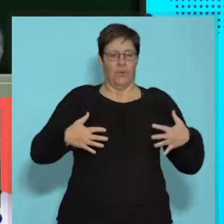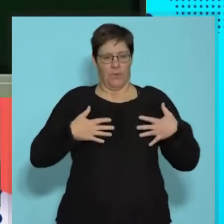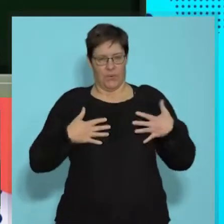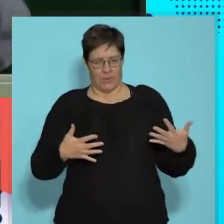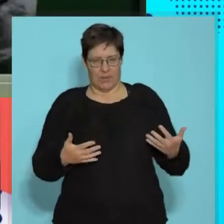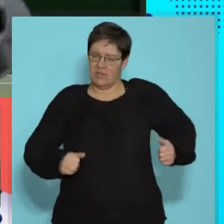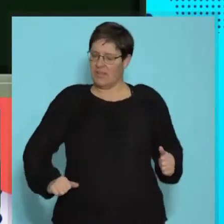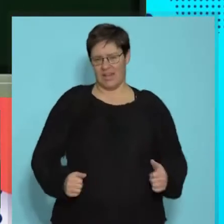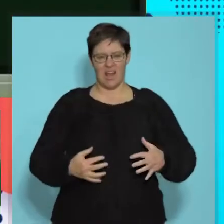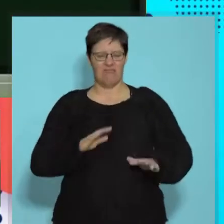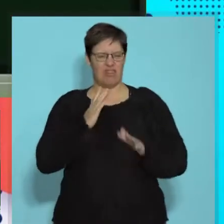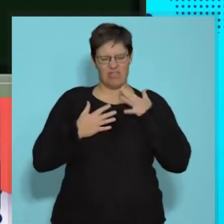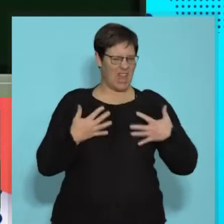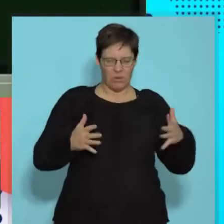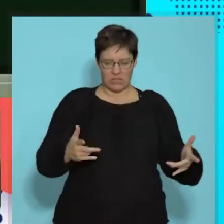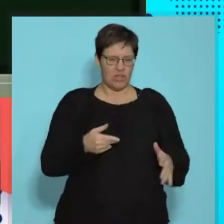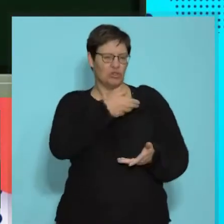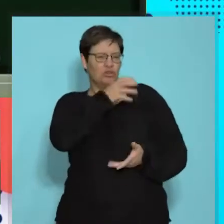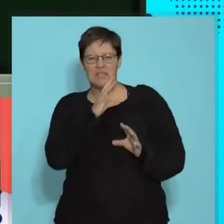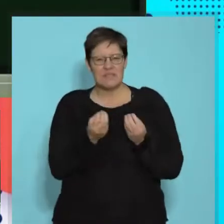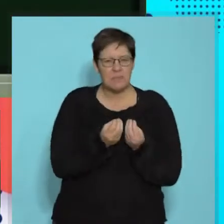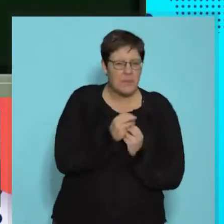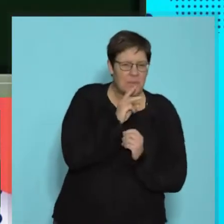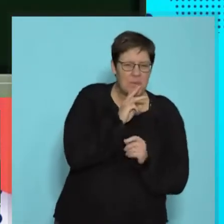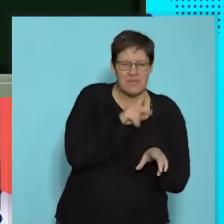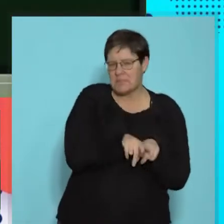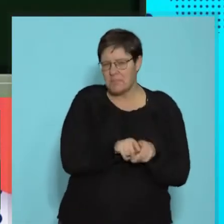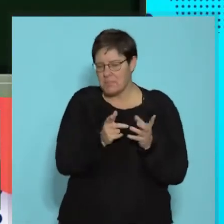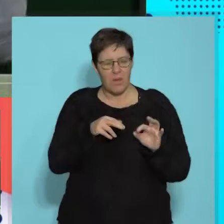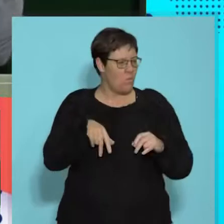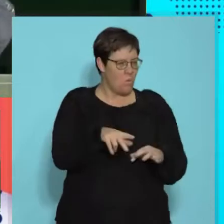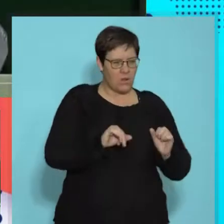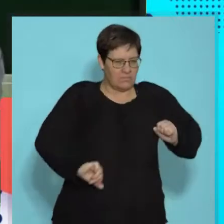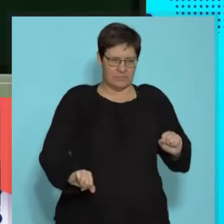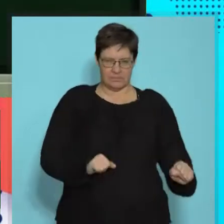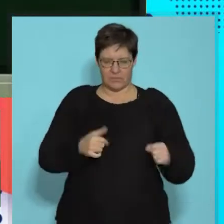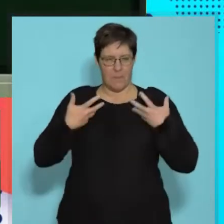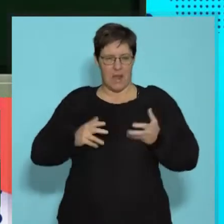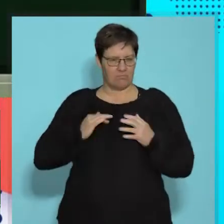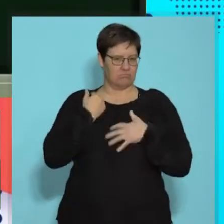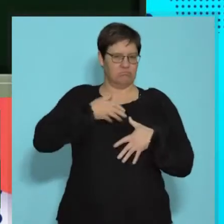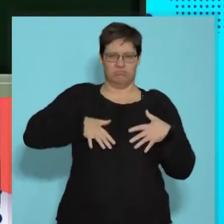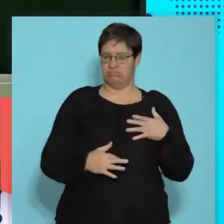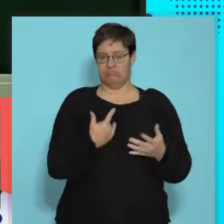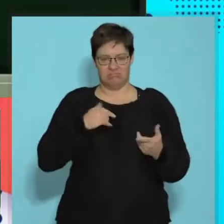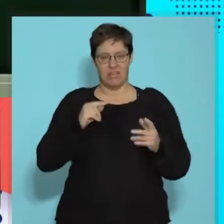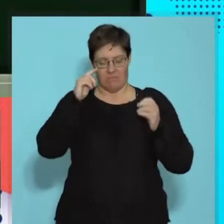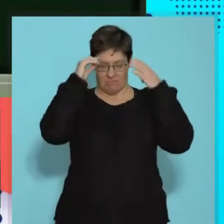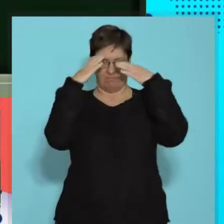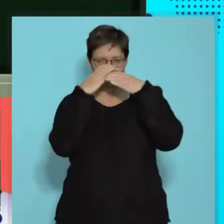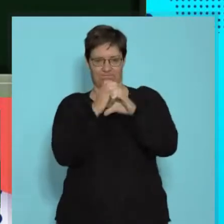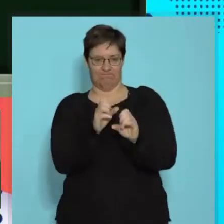the frustration out, go and have something to drink, a glass of water, walk around just to get the blood flowing. Otherwise, it helps you